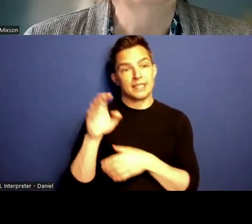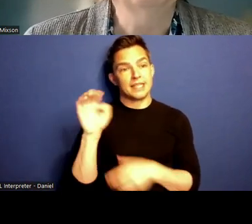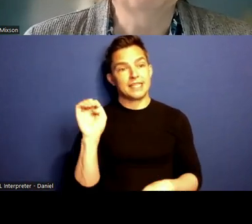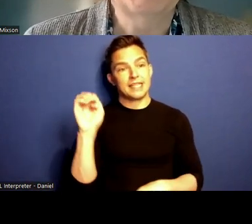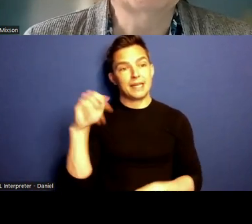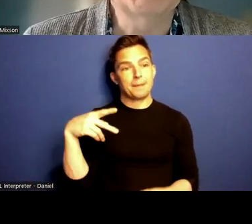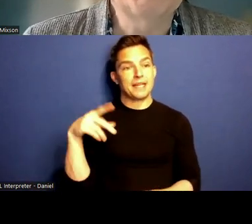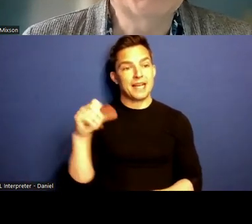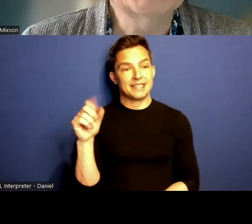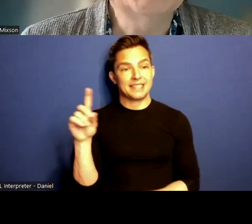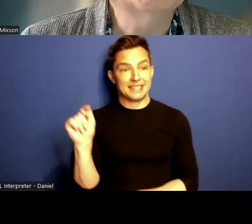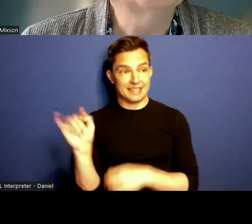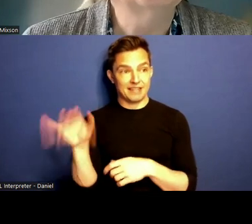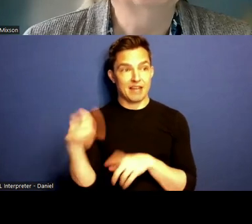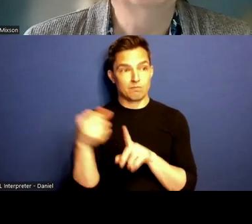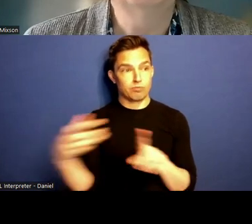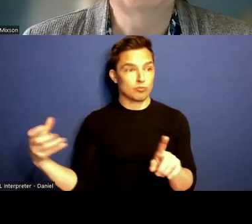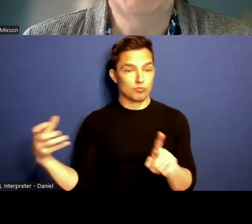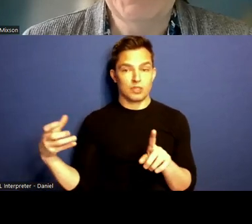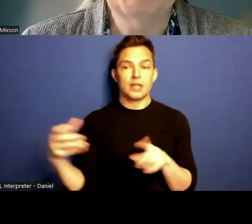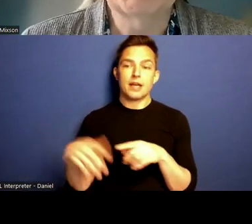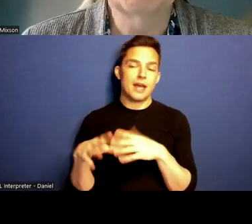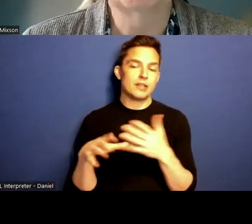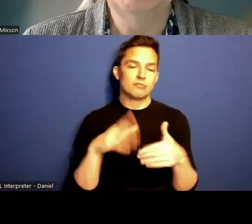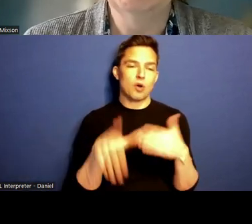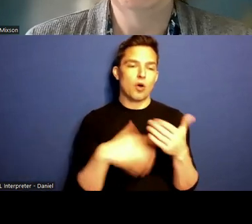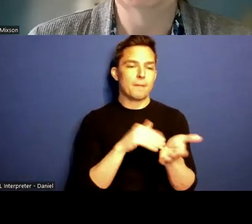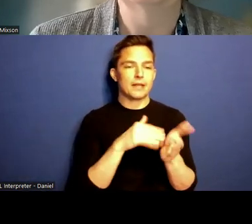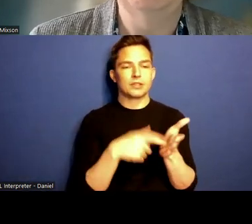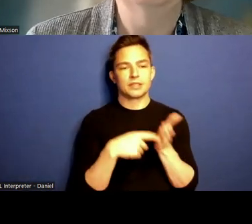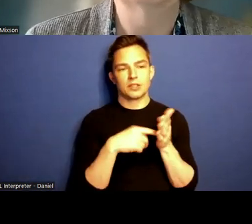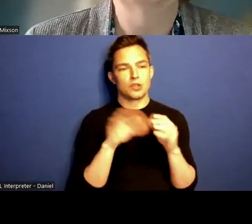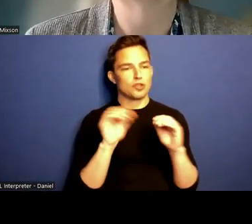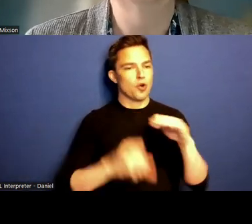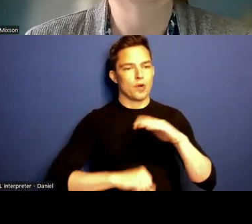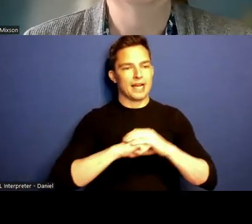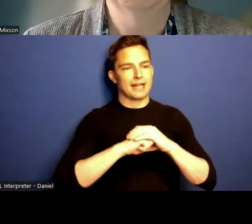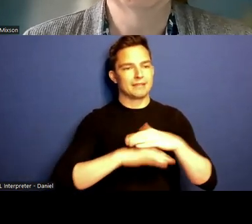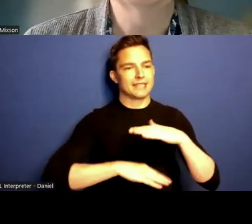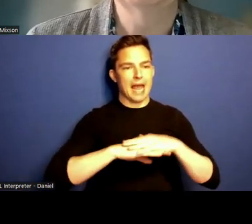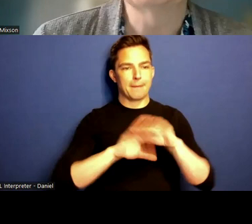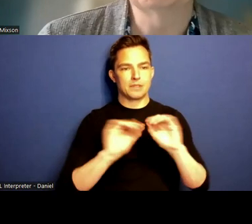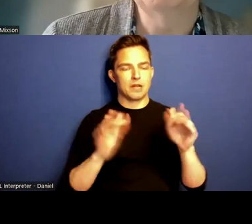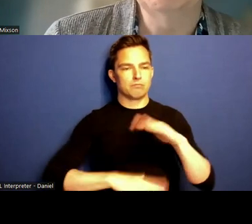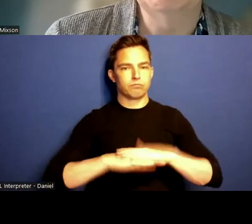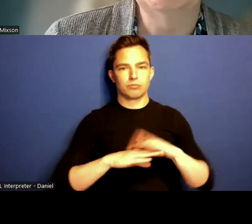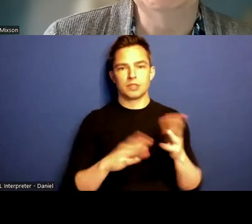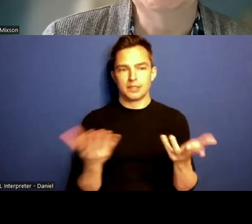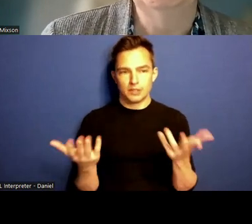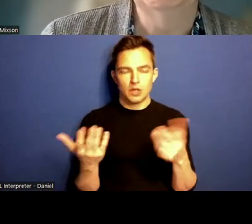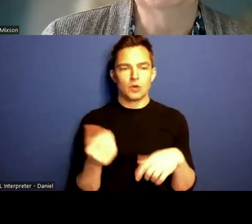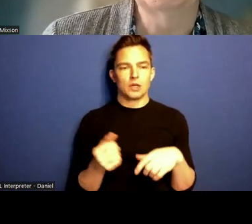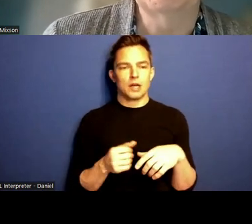And going back to all medically necessary and no caps, we're seeing a disconnect between what kids should be